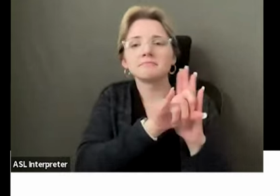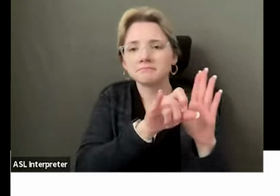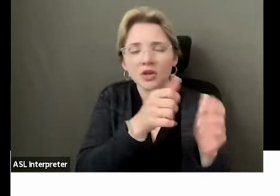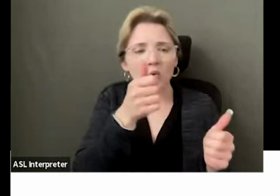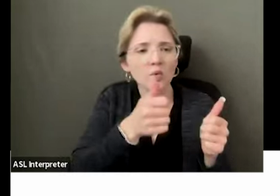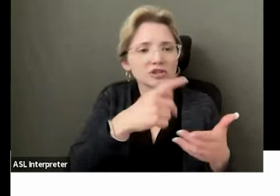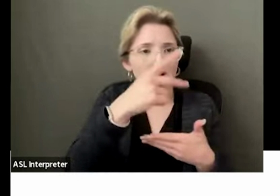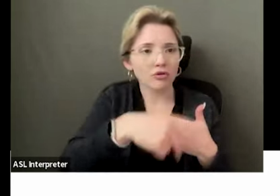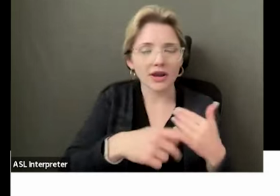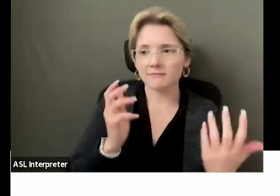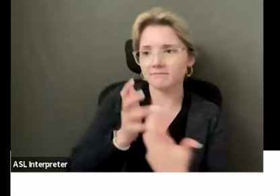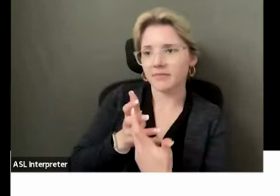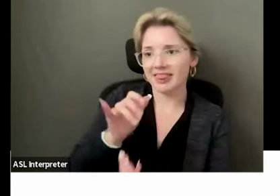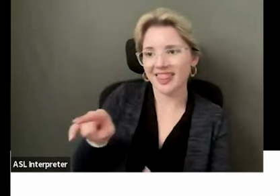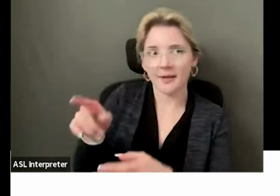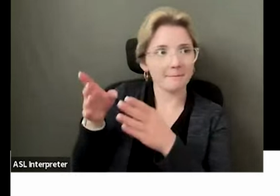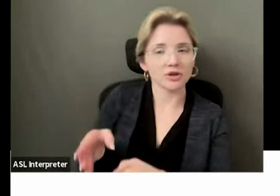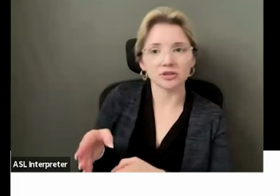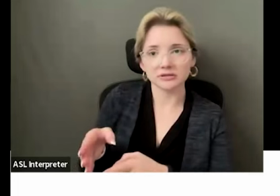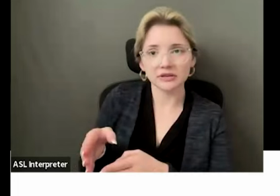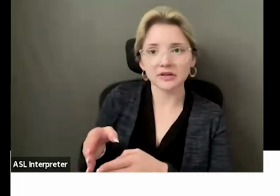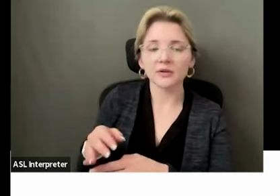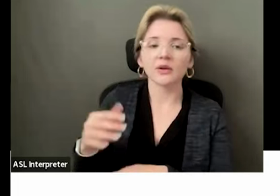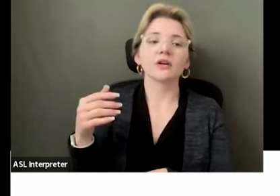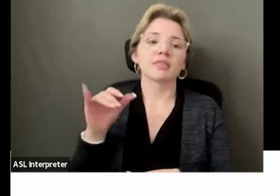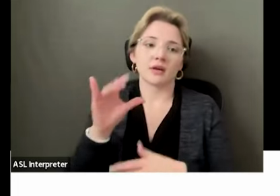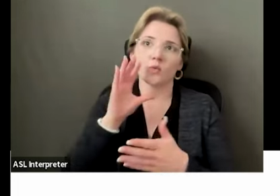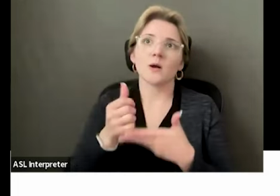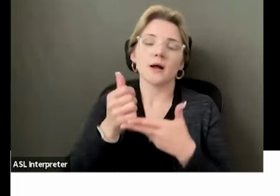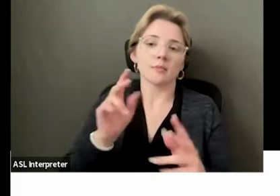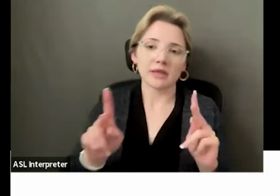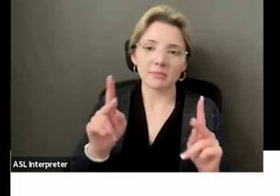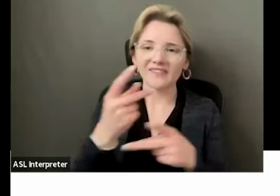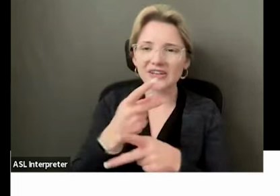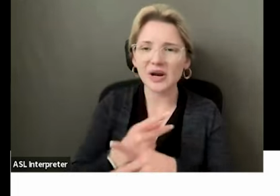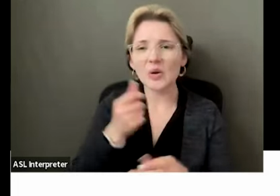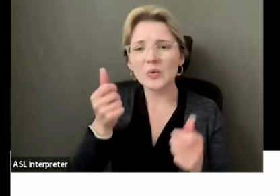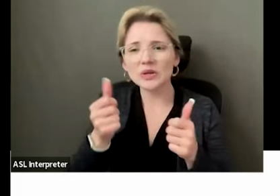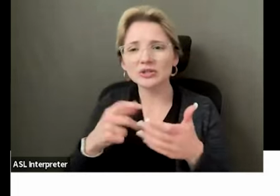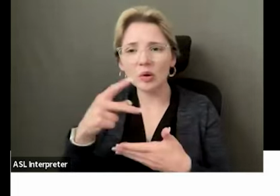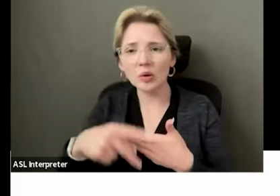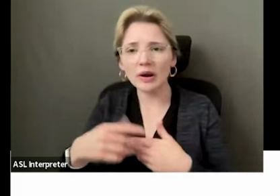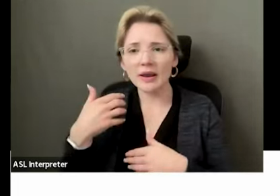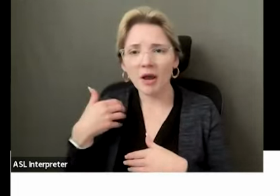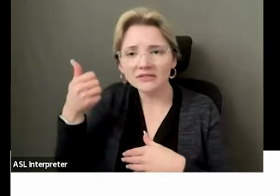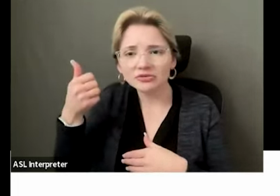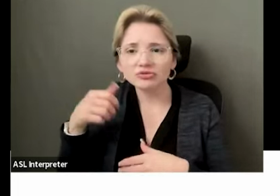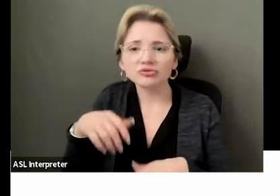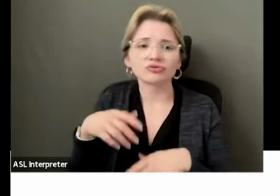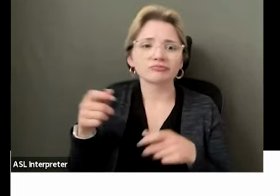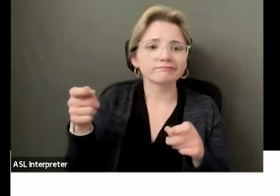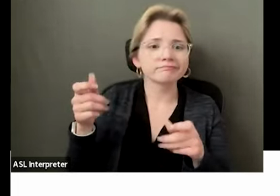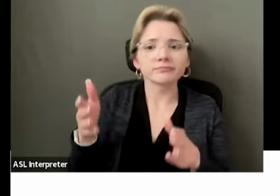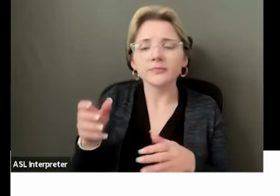is in, because that will help figure out which office or which program office or which person to connect